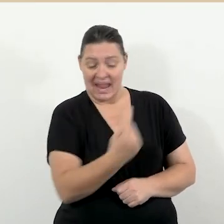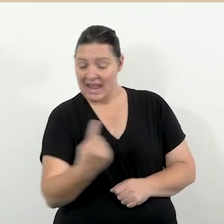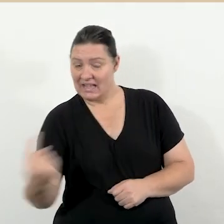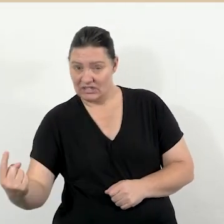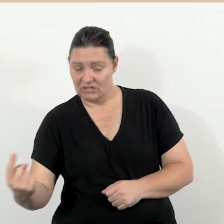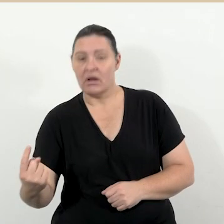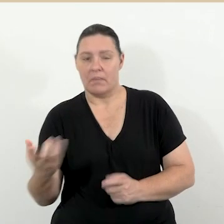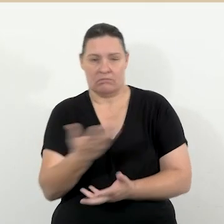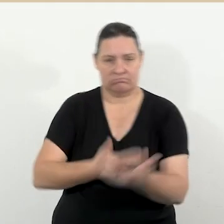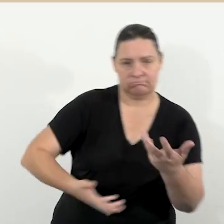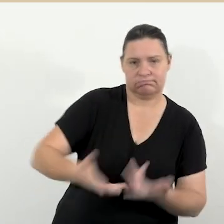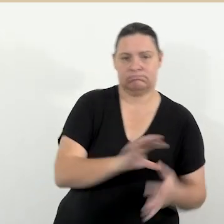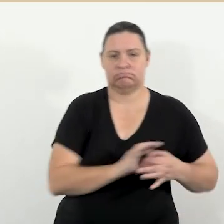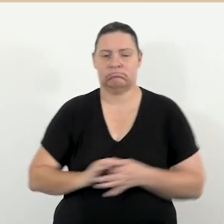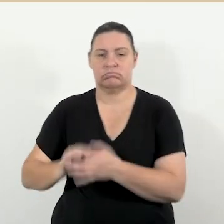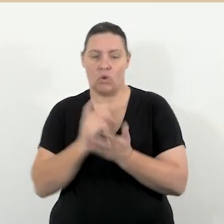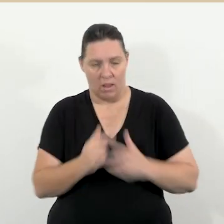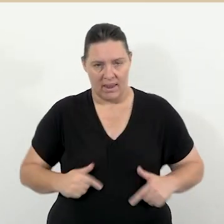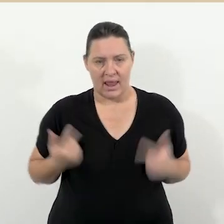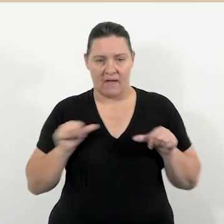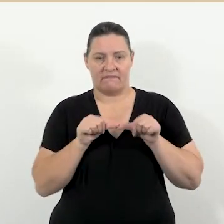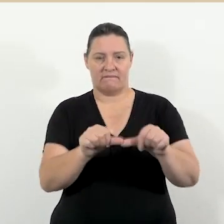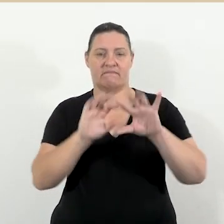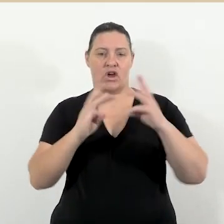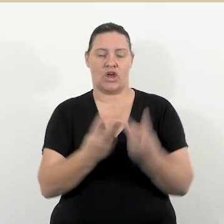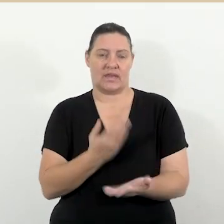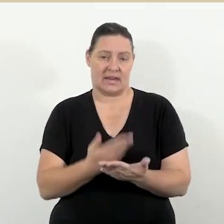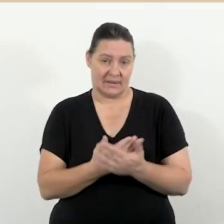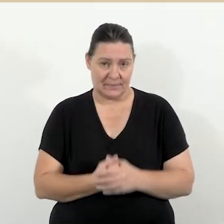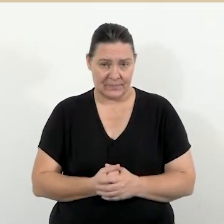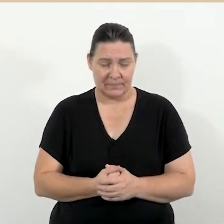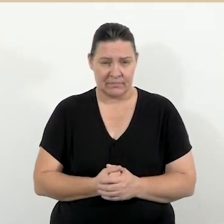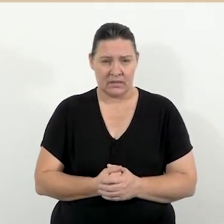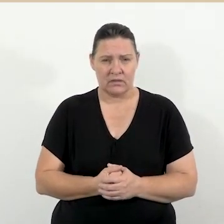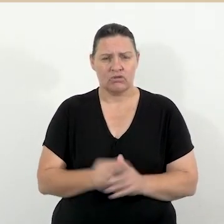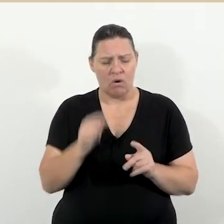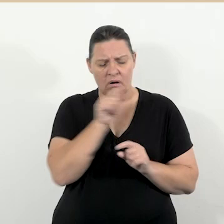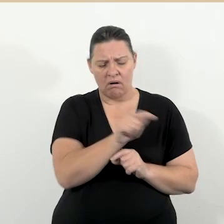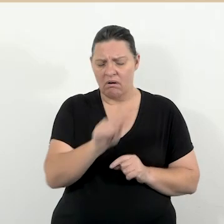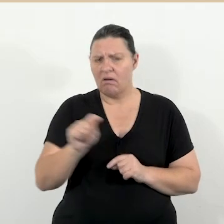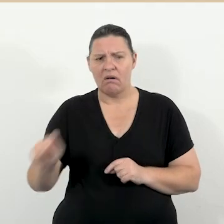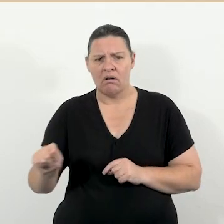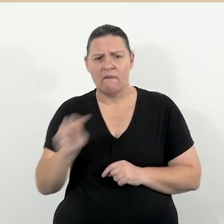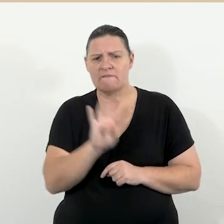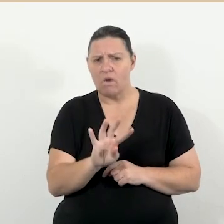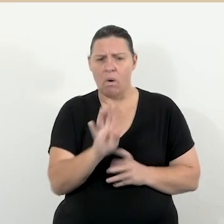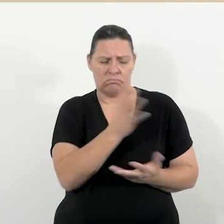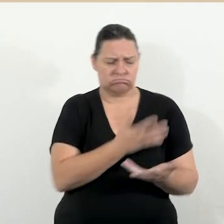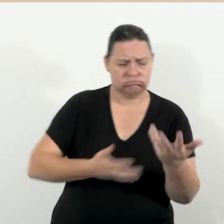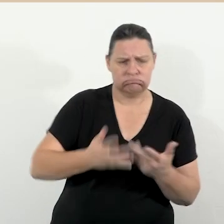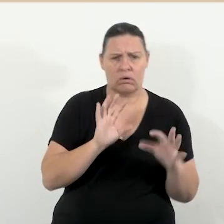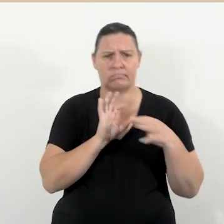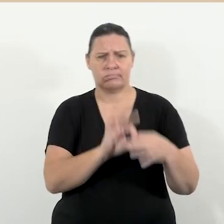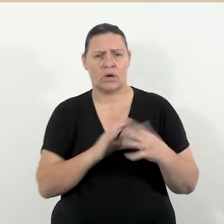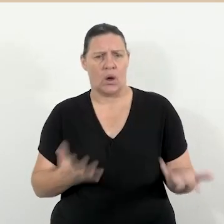together in order for life to exist on Earth. Okay, now how do these spheres work together? We